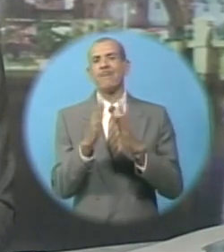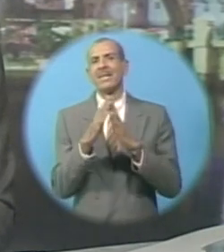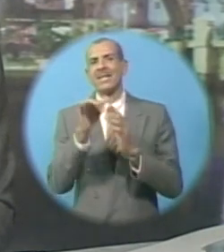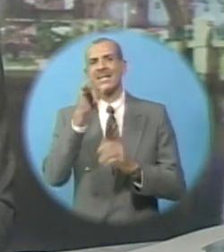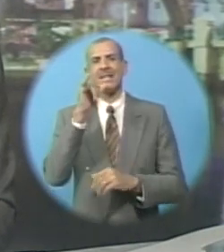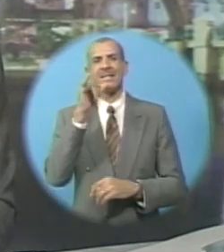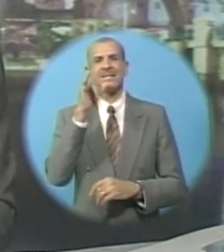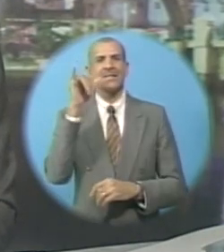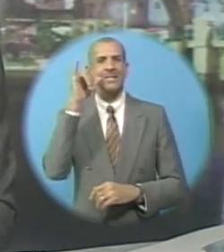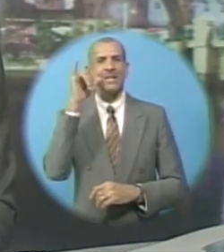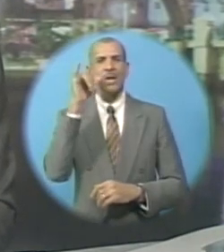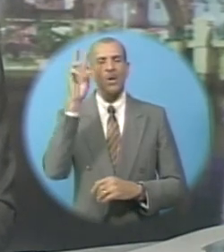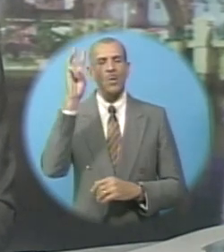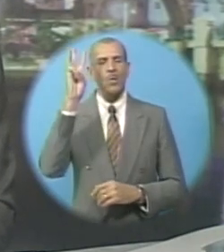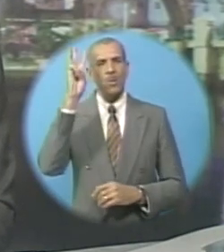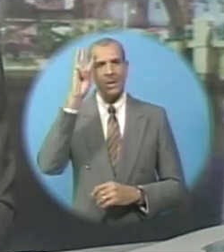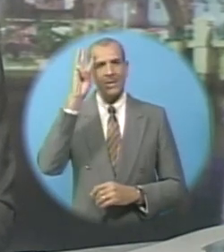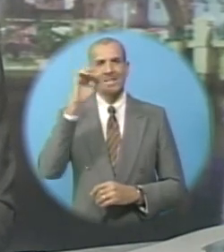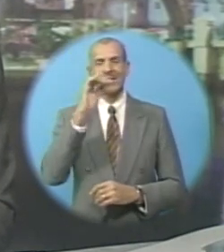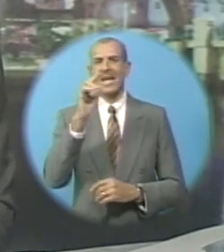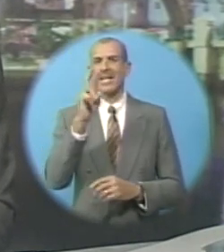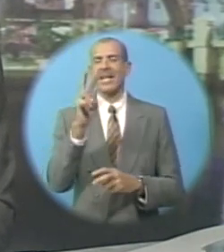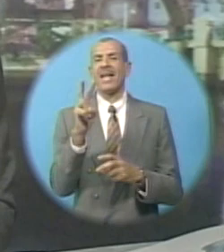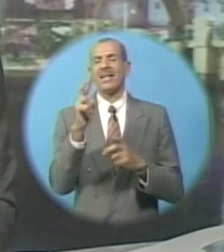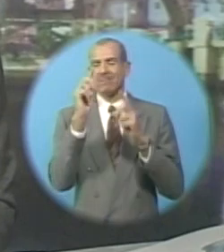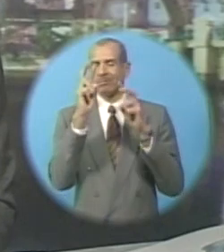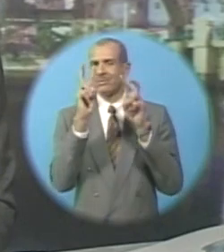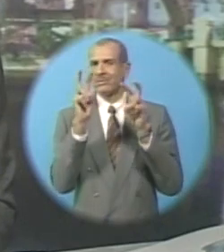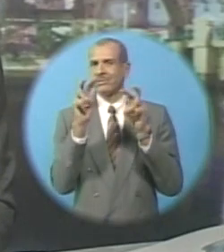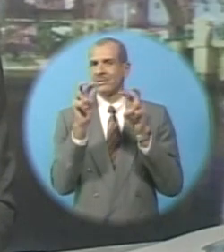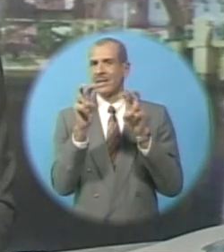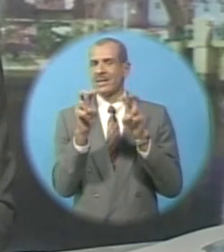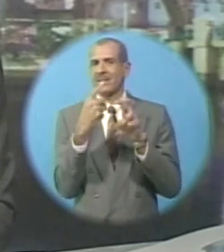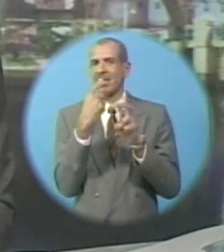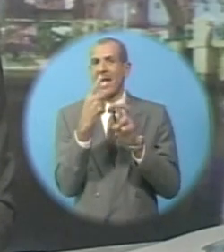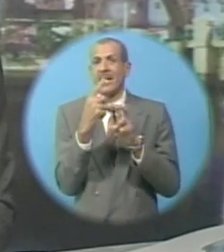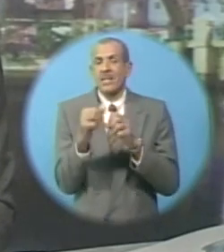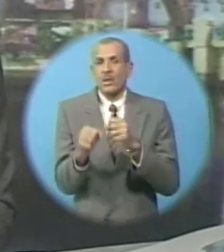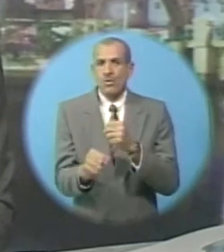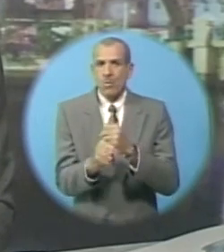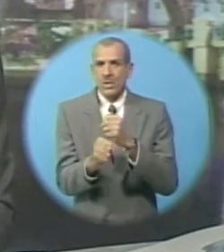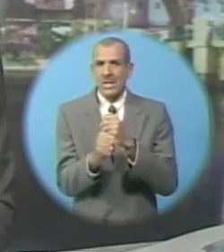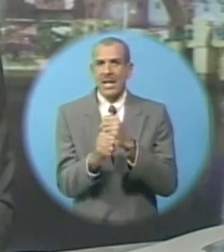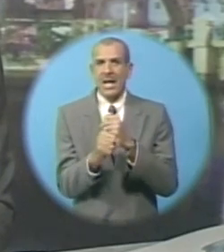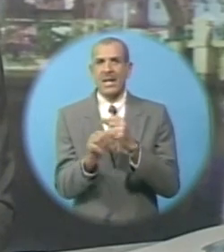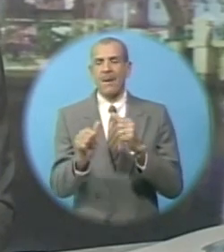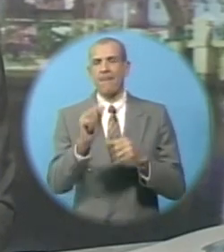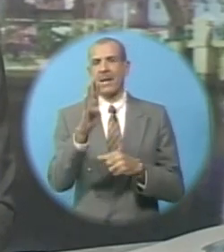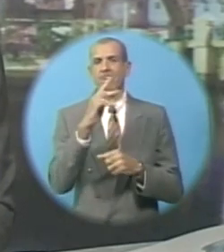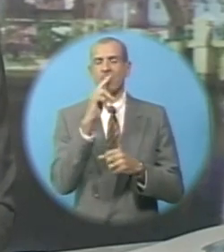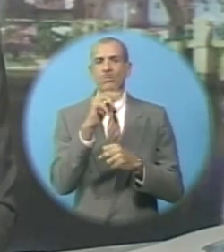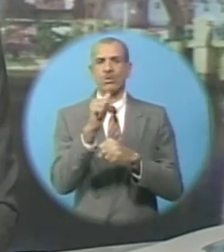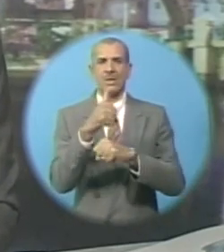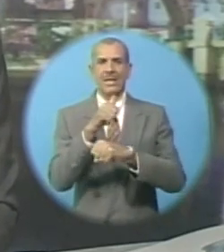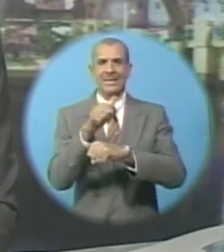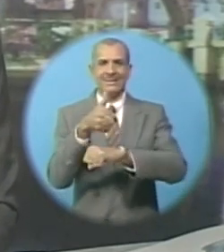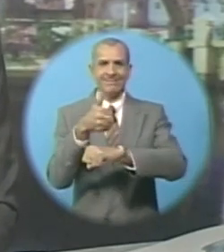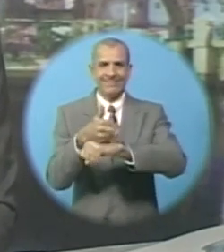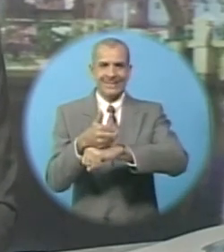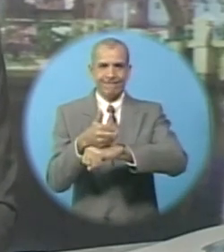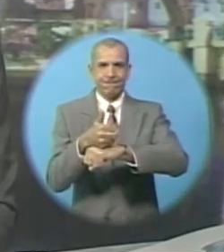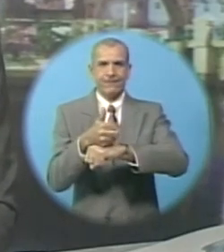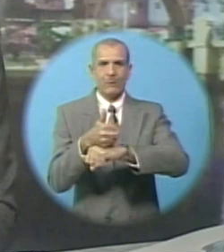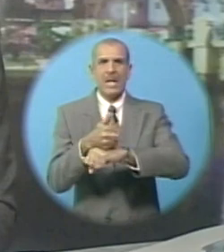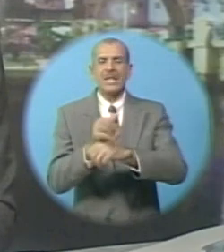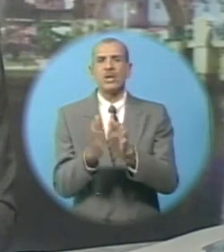Winter said that economic assessments support this and that the bank has been active in the market to ensure stability. The Jamaica